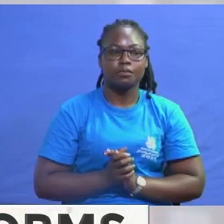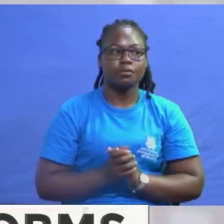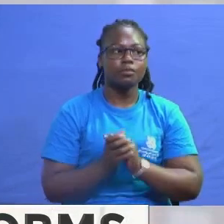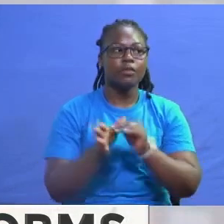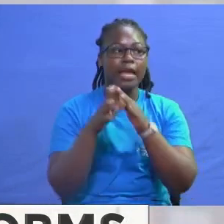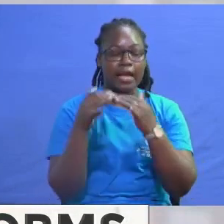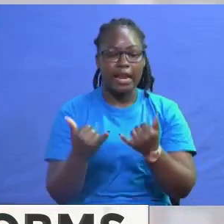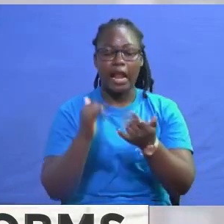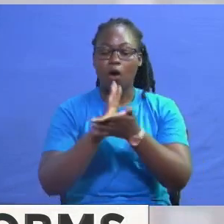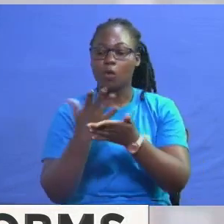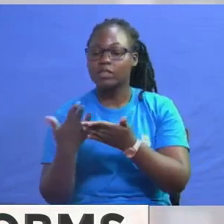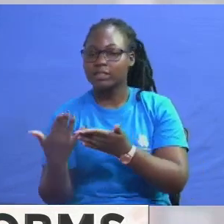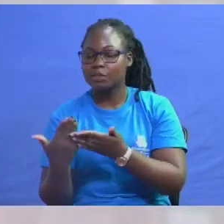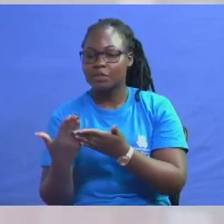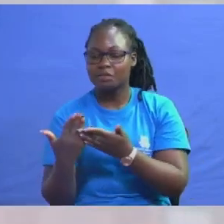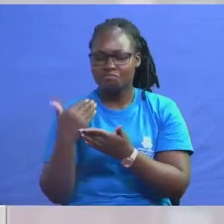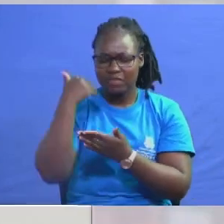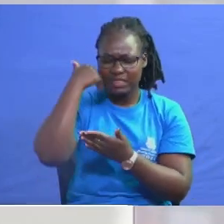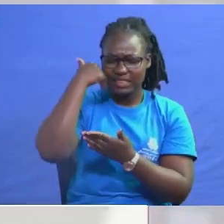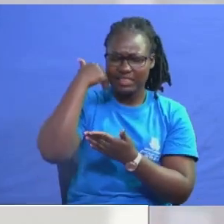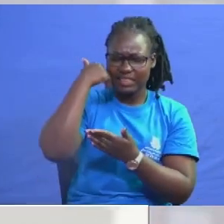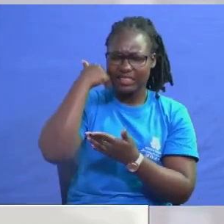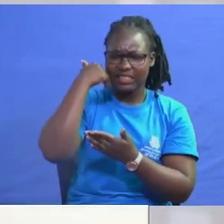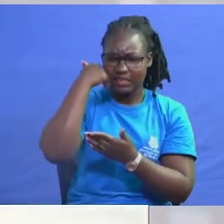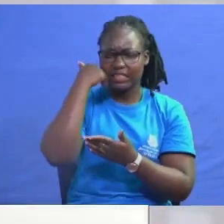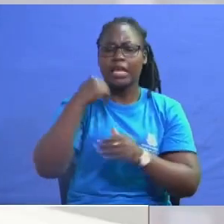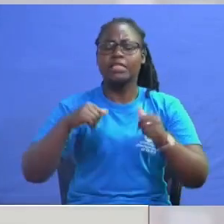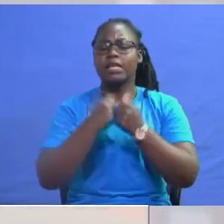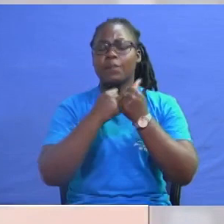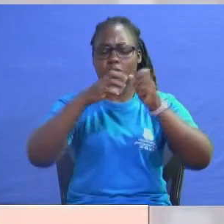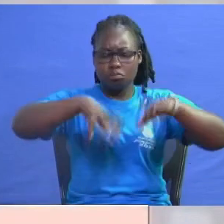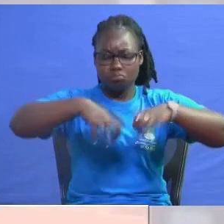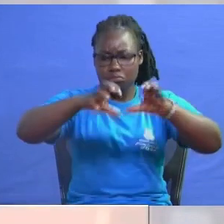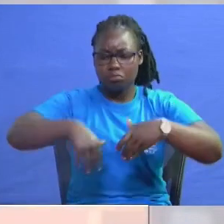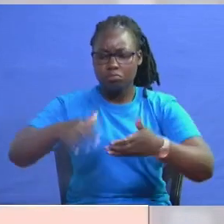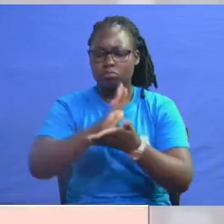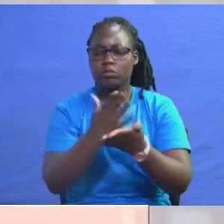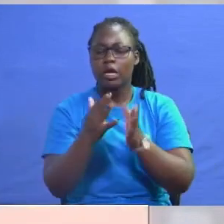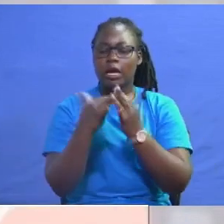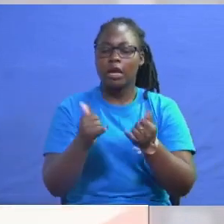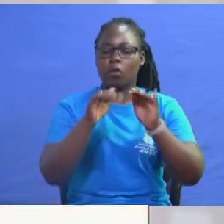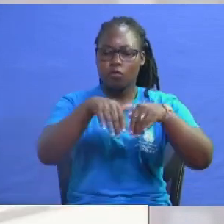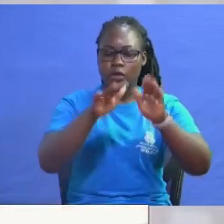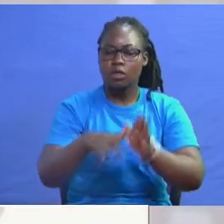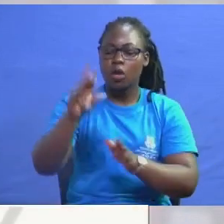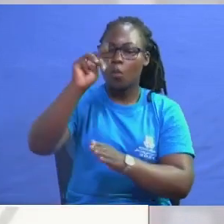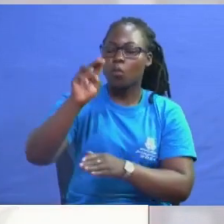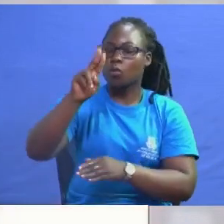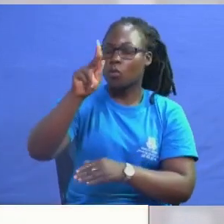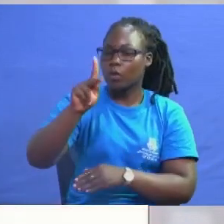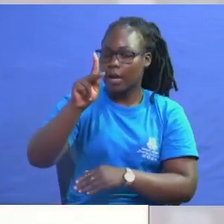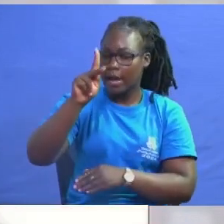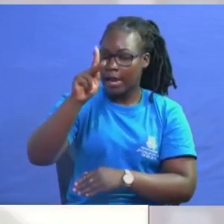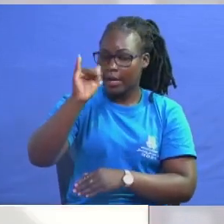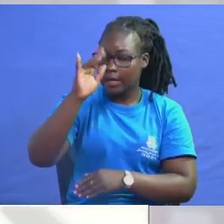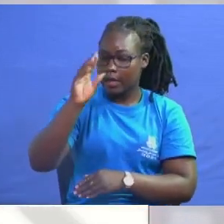Now, something really sick is happening in the agriculture sector. Now, farmers in Murundiko, Kirinyaga County now says that